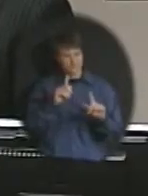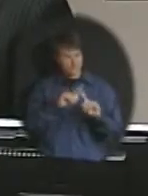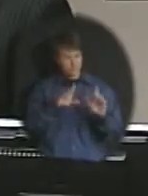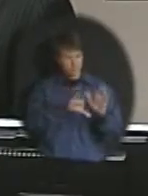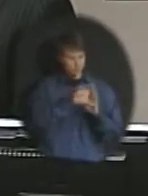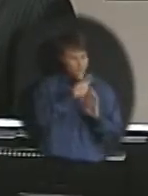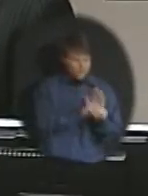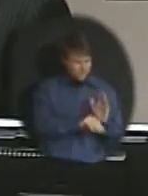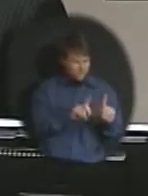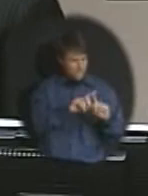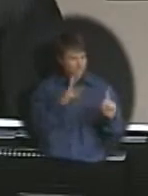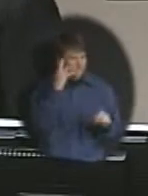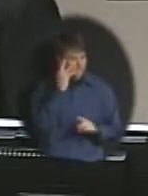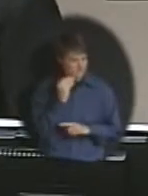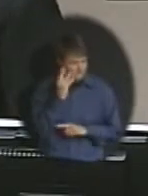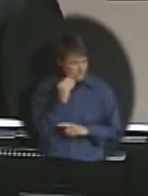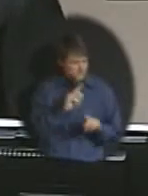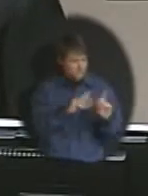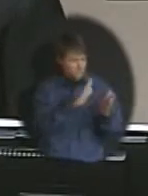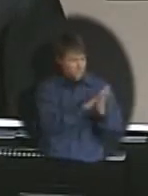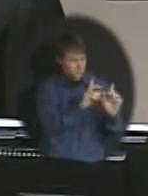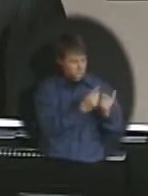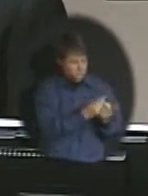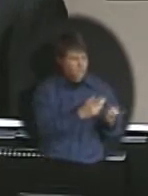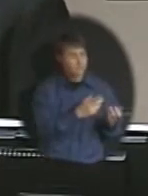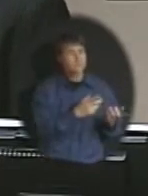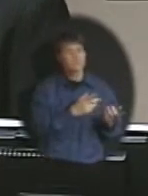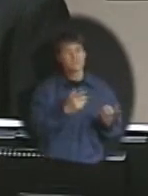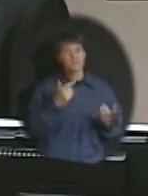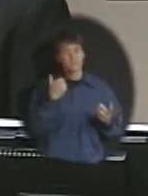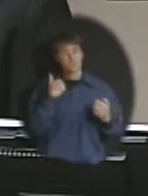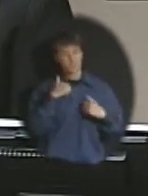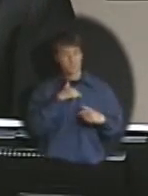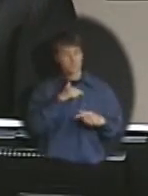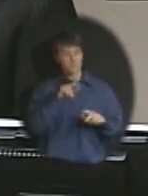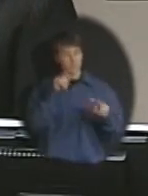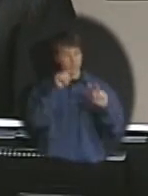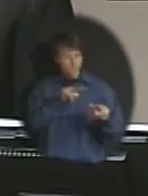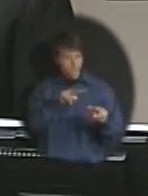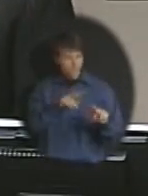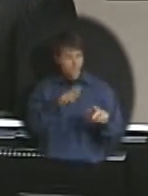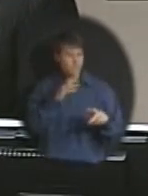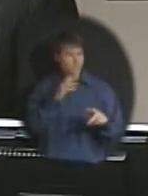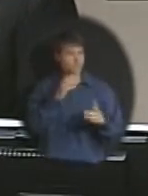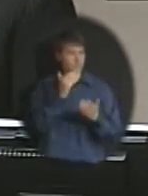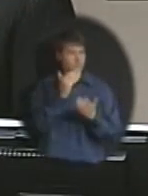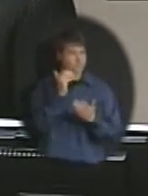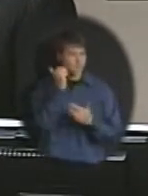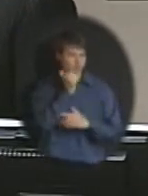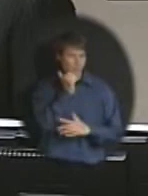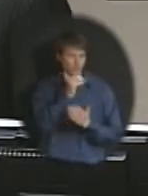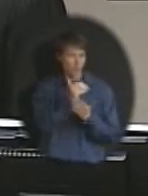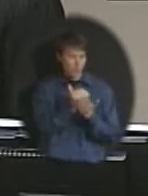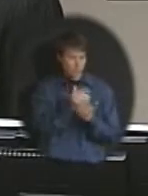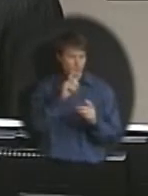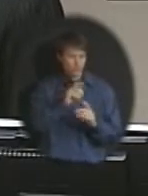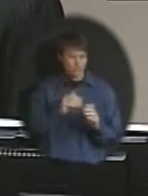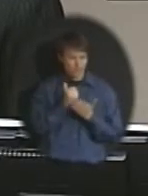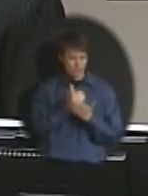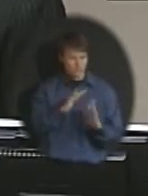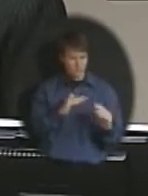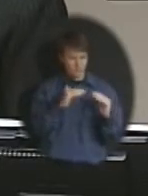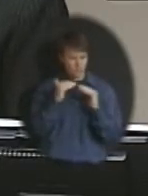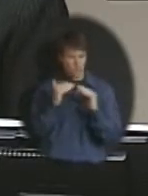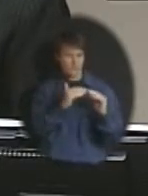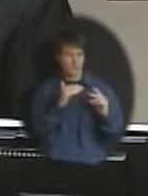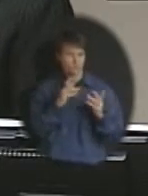curriculum, different experience. We're anticipating the Common Core should help equate that, so